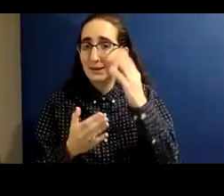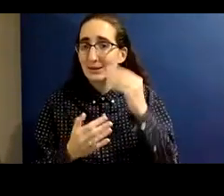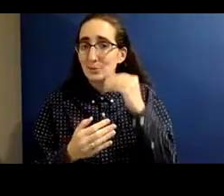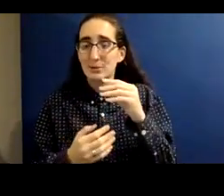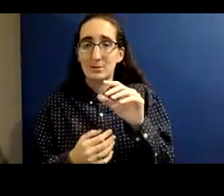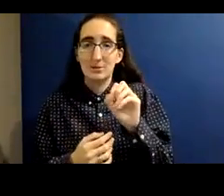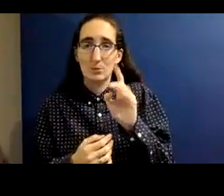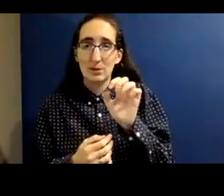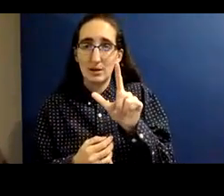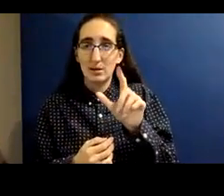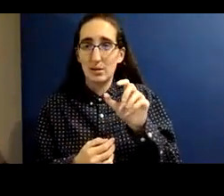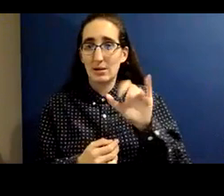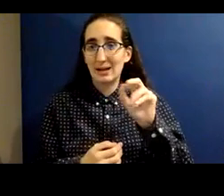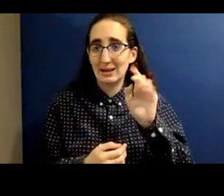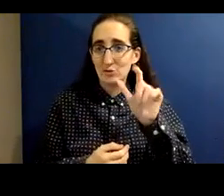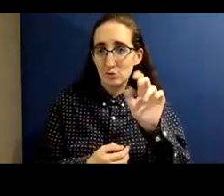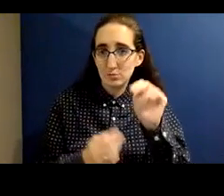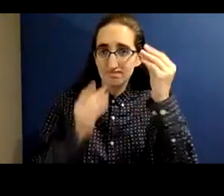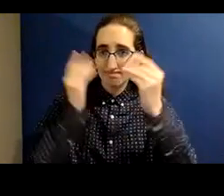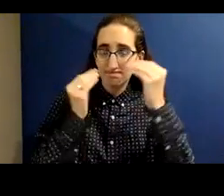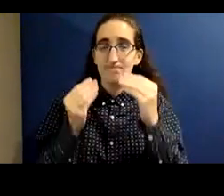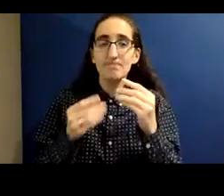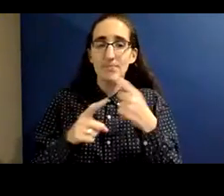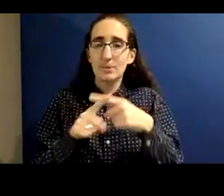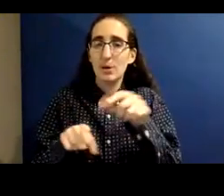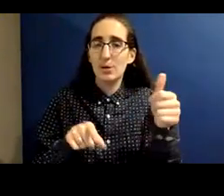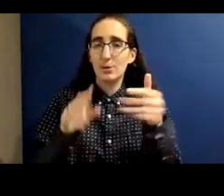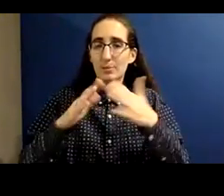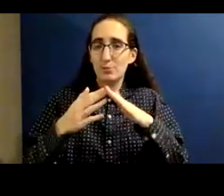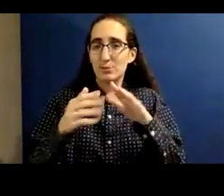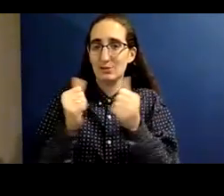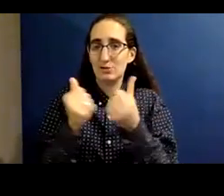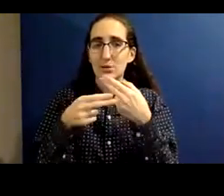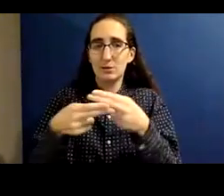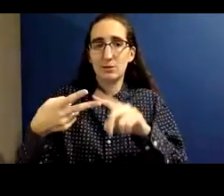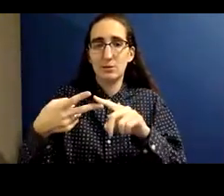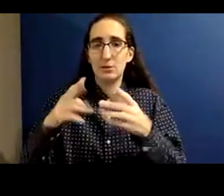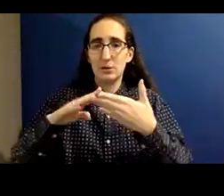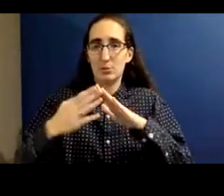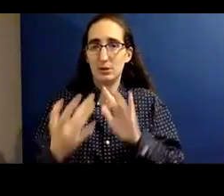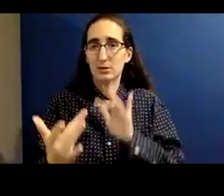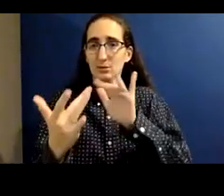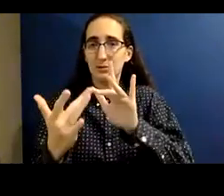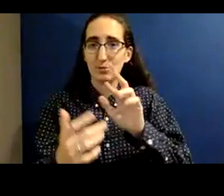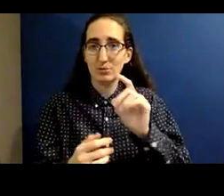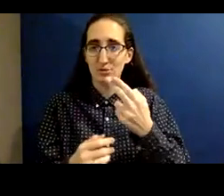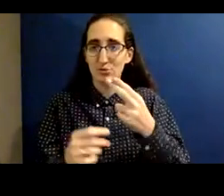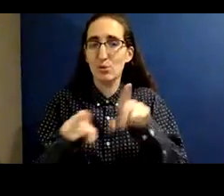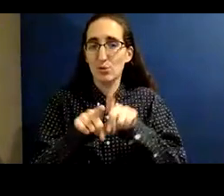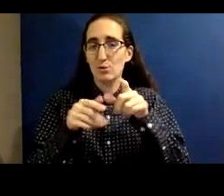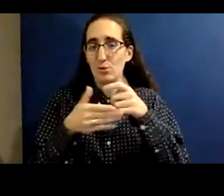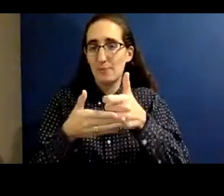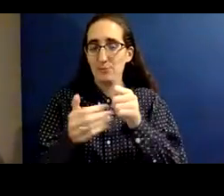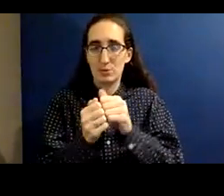expressed that, as well as other community agencies such as Community Reach, who can also help with addressing behavioral health